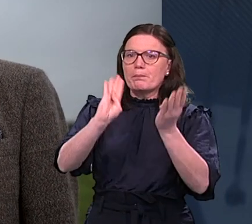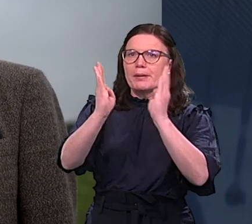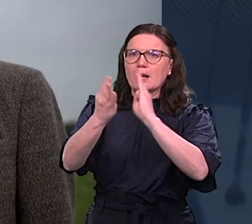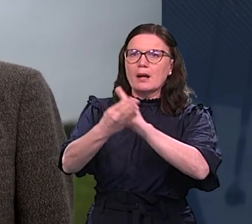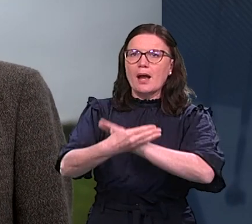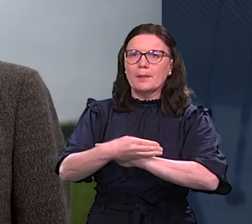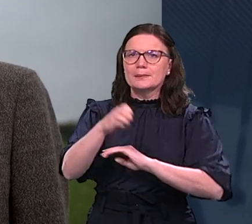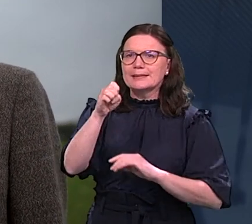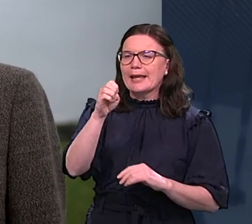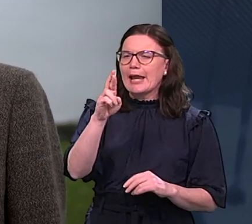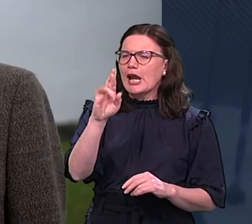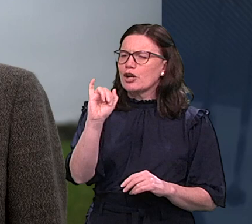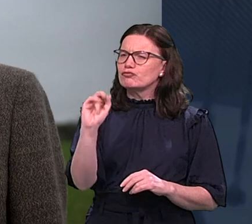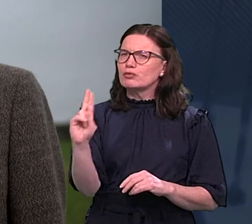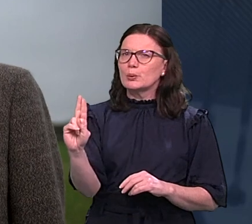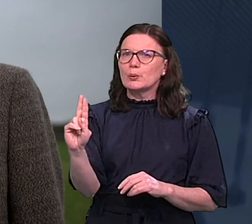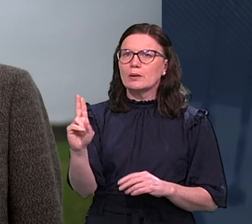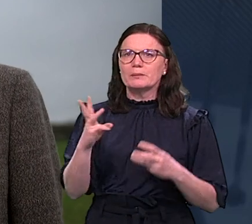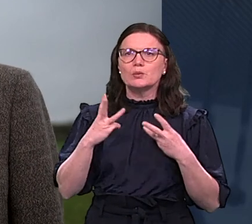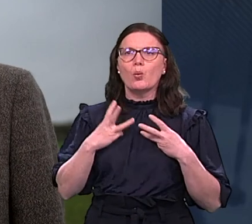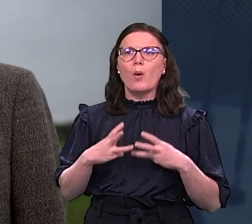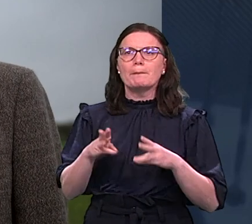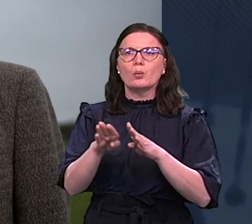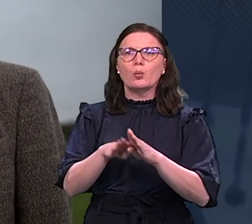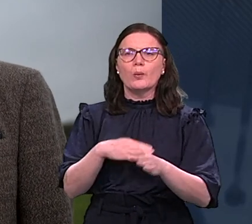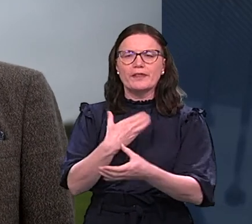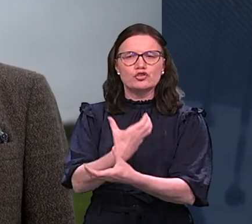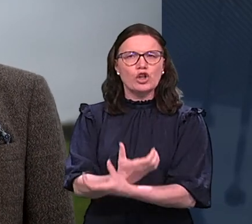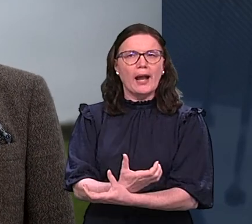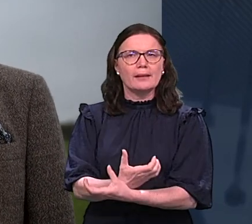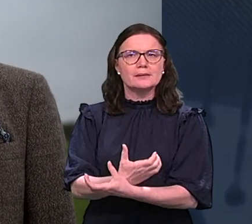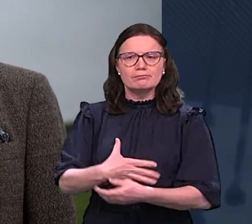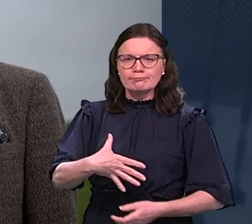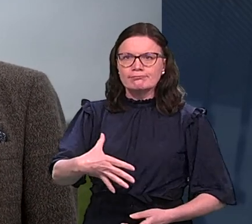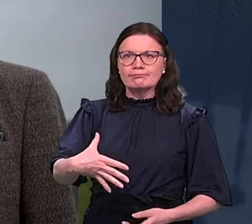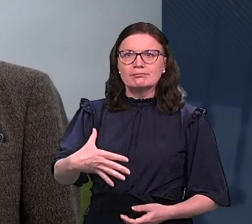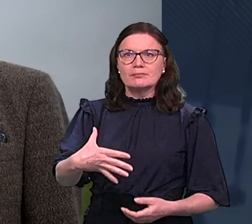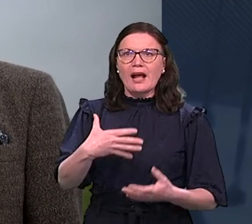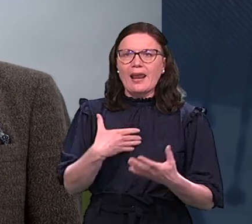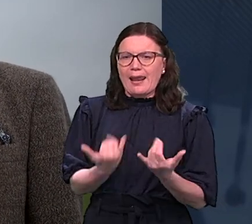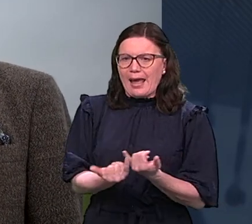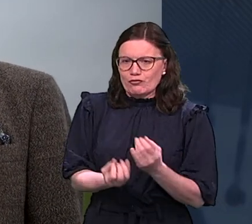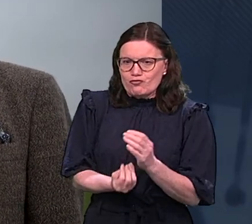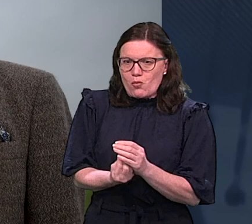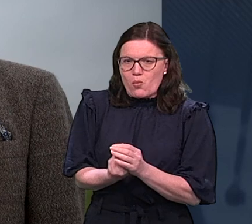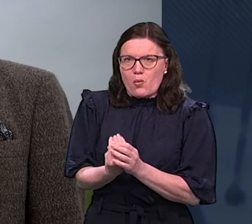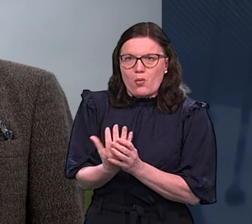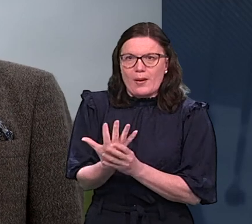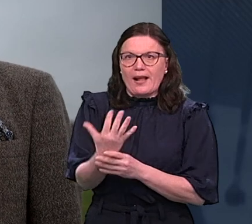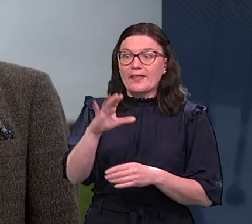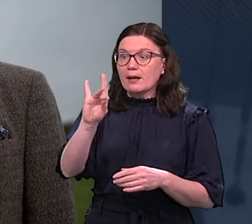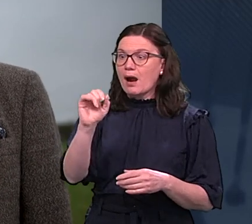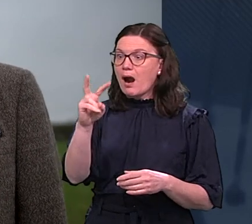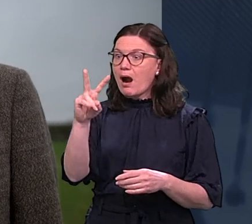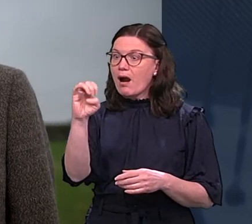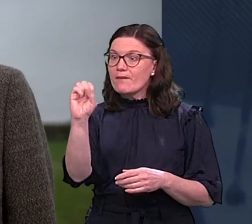Eru, which is the woman with child. And from there, during the harvest season, she